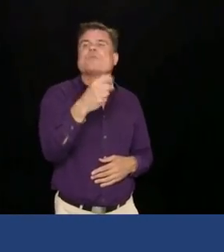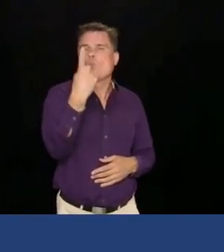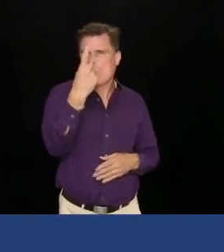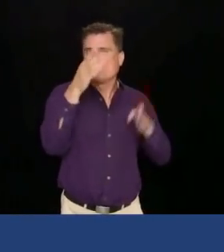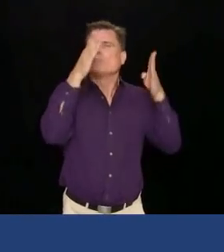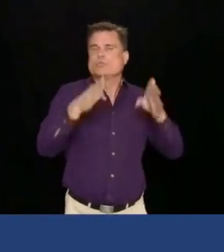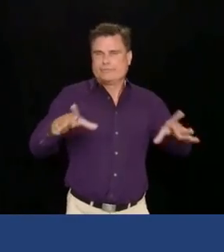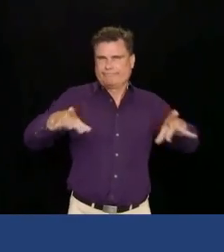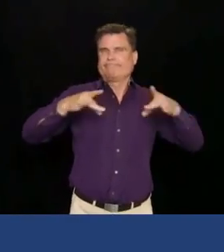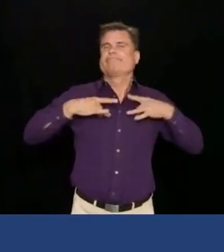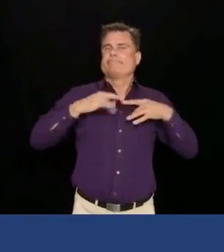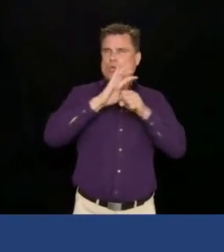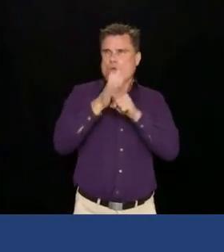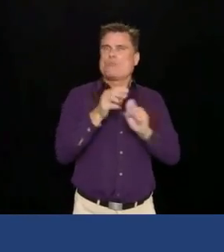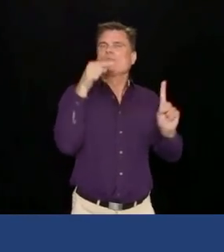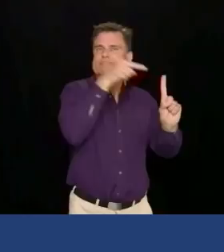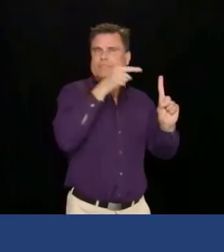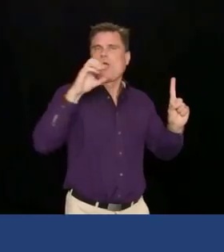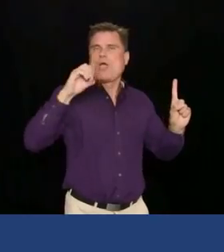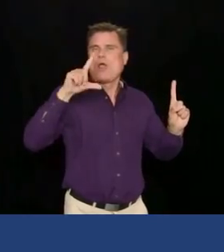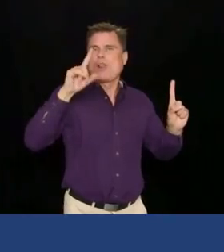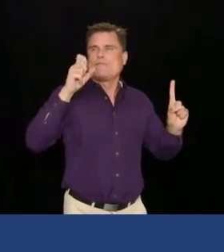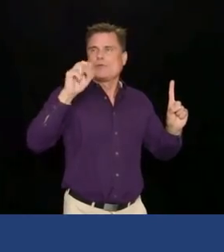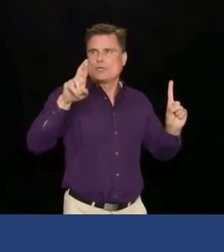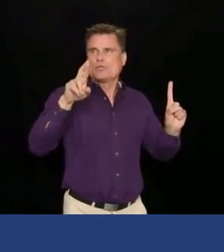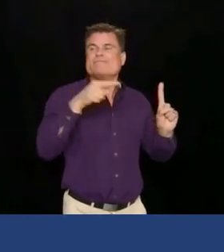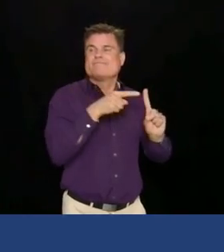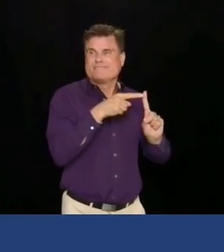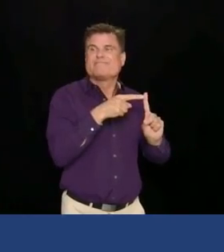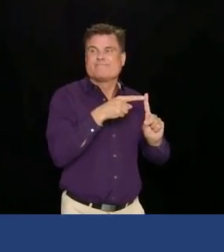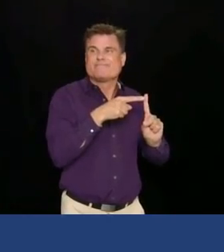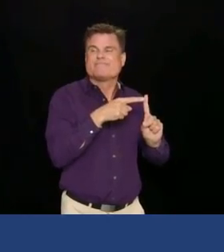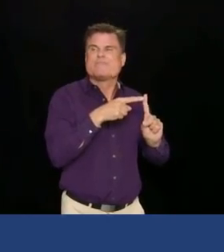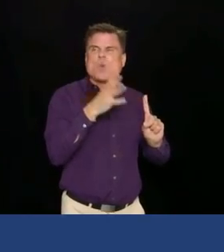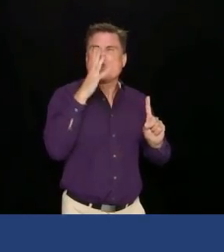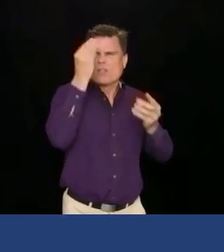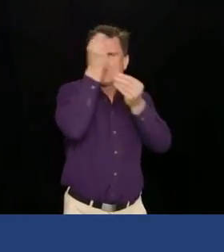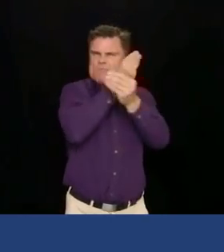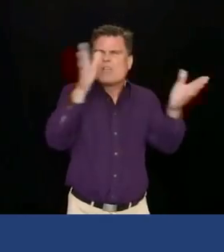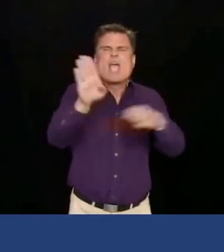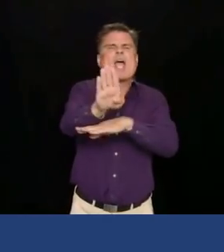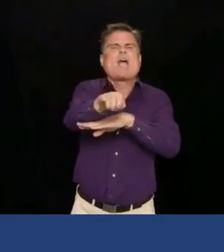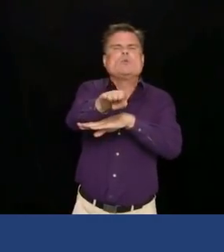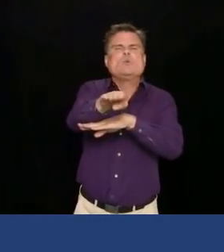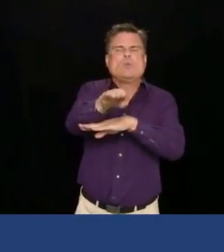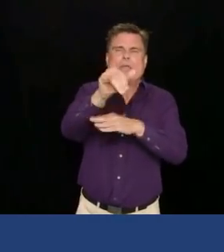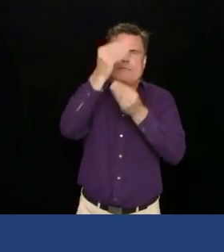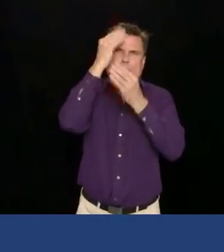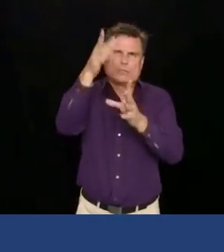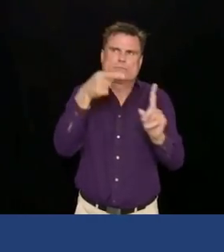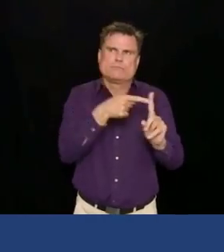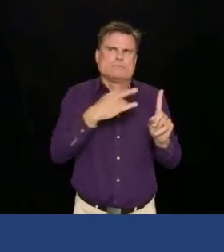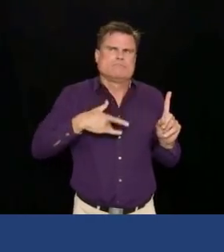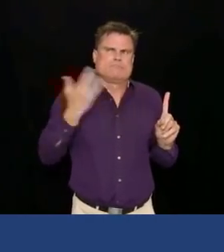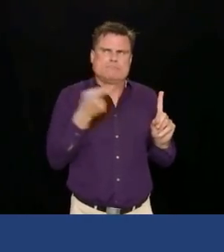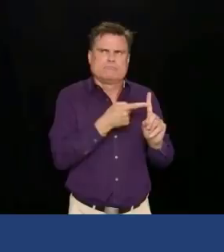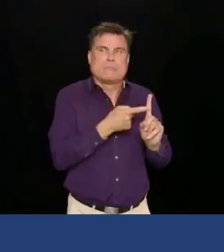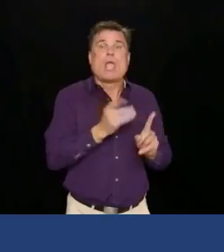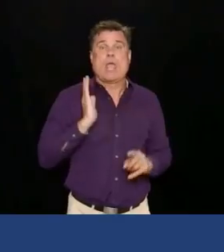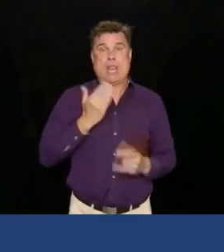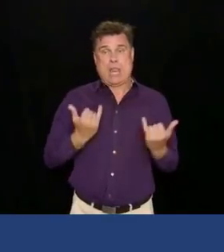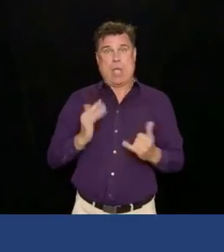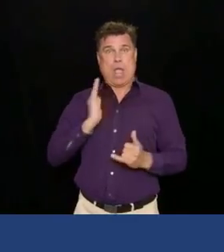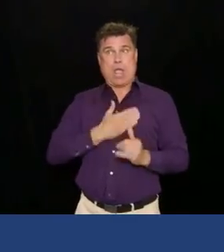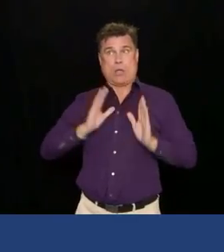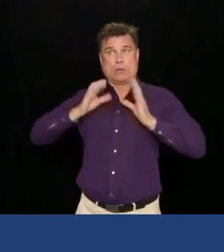and as Minister Dix highlighted, there'll be some additional information available this afternoon. There is an investigation where some of our